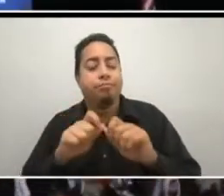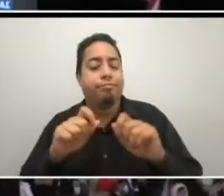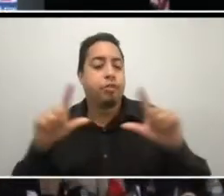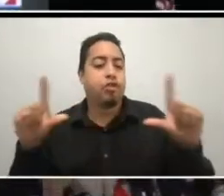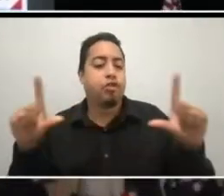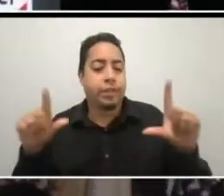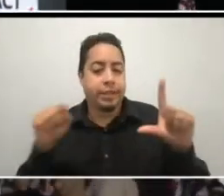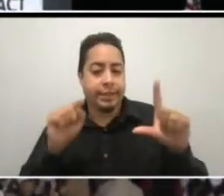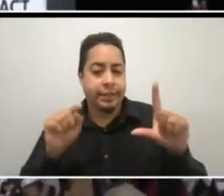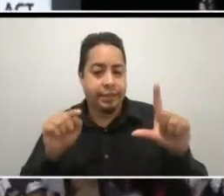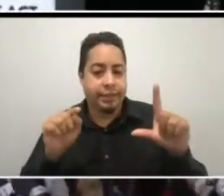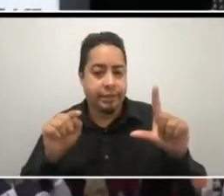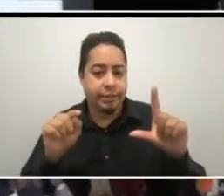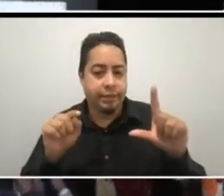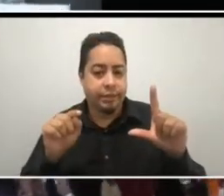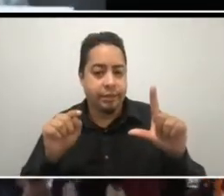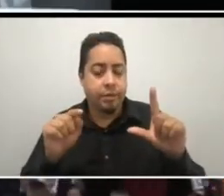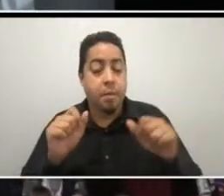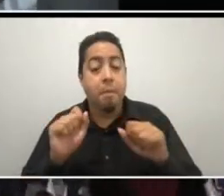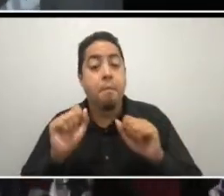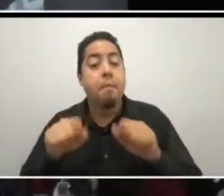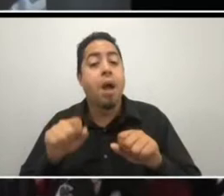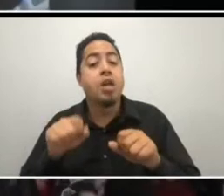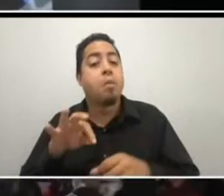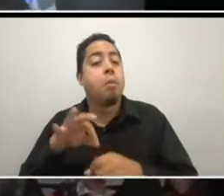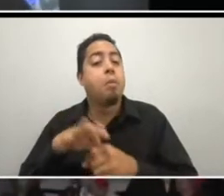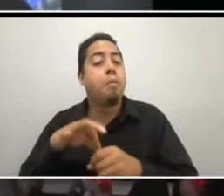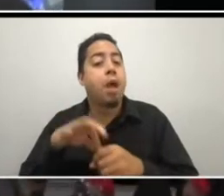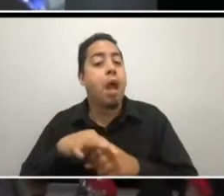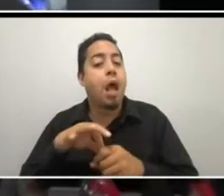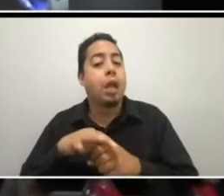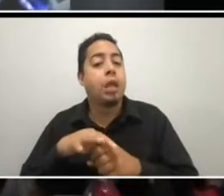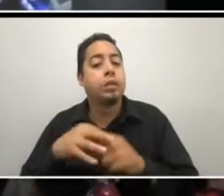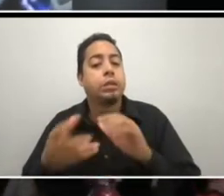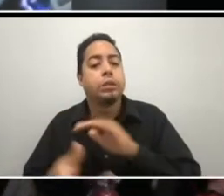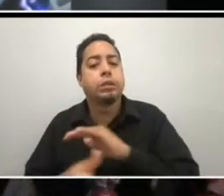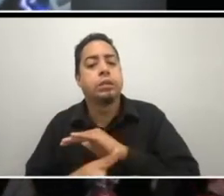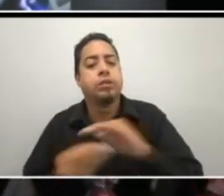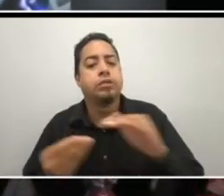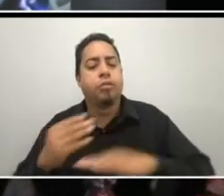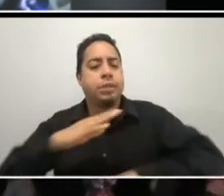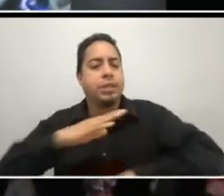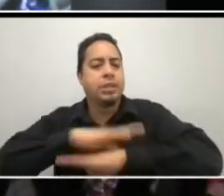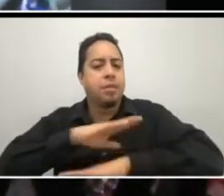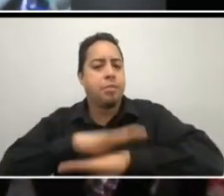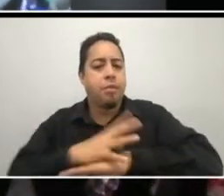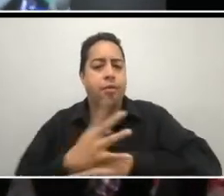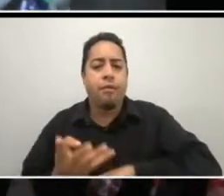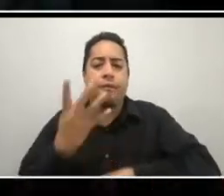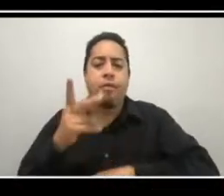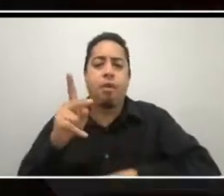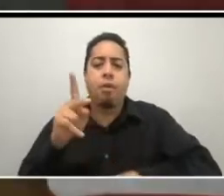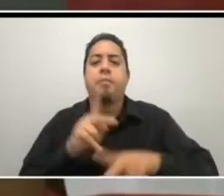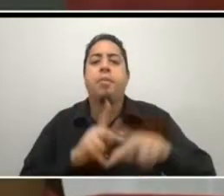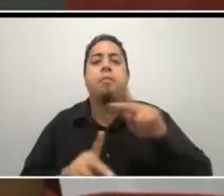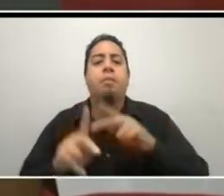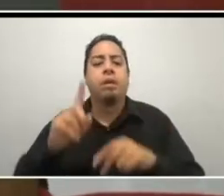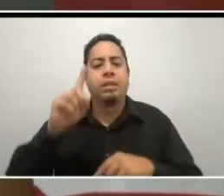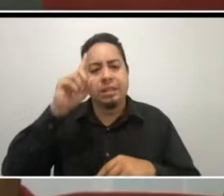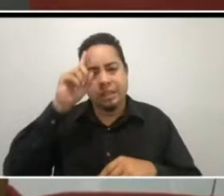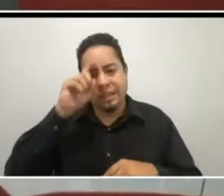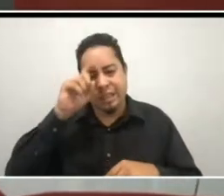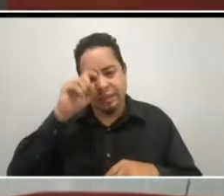cases of possible ballots are rolled out from under a table. Four people under a cloud of suspicion.